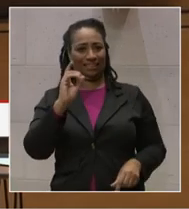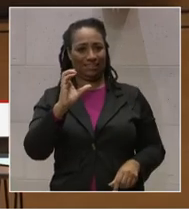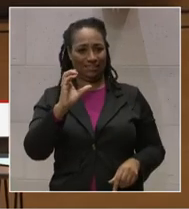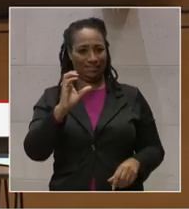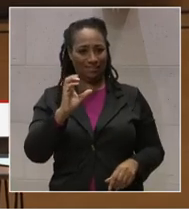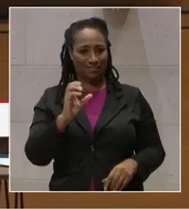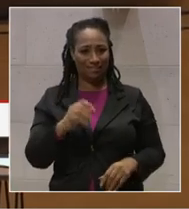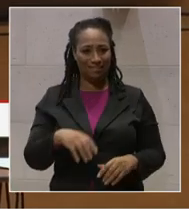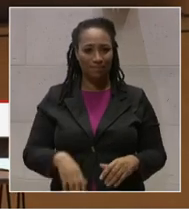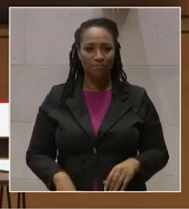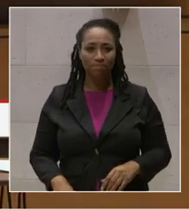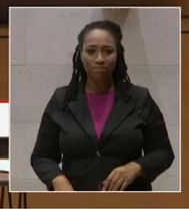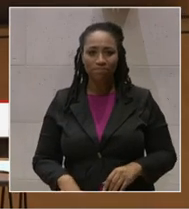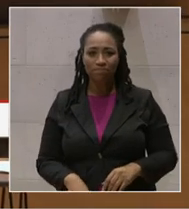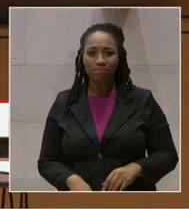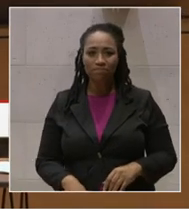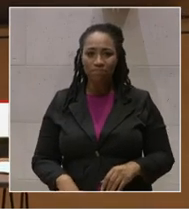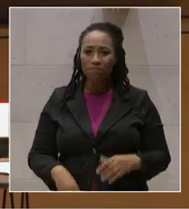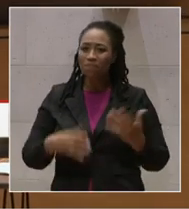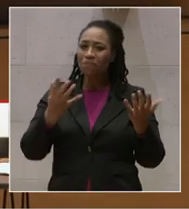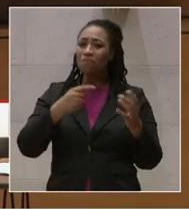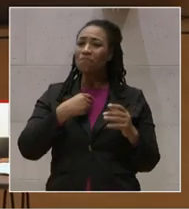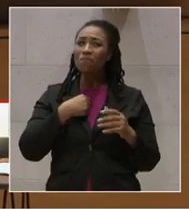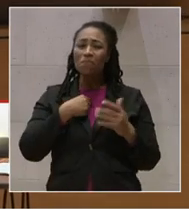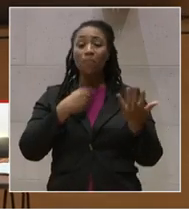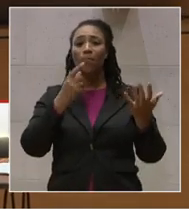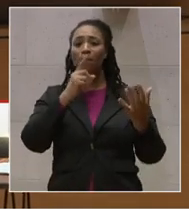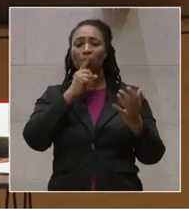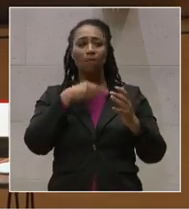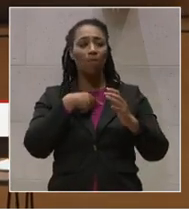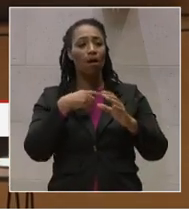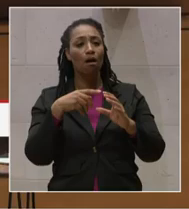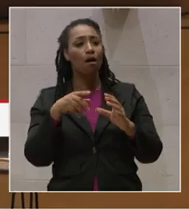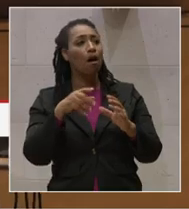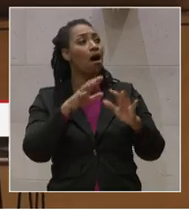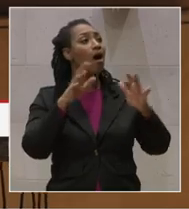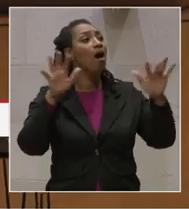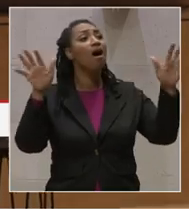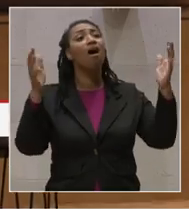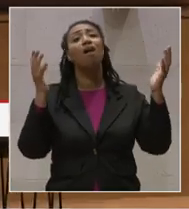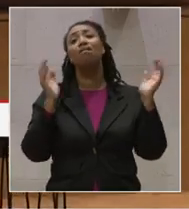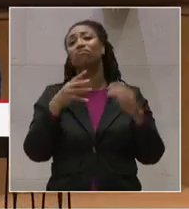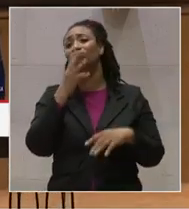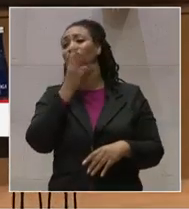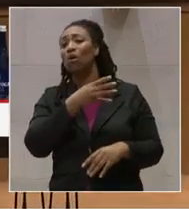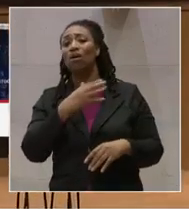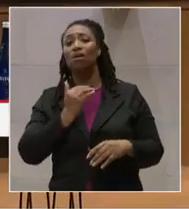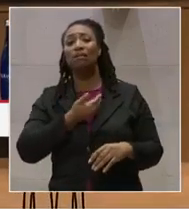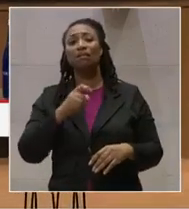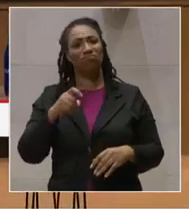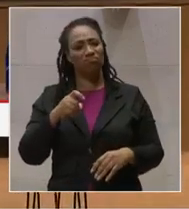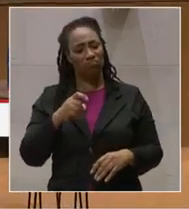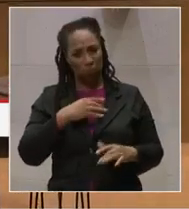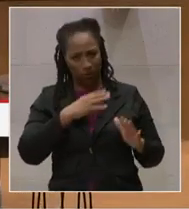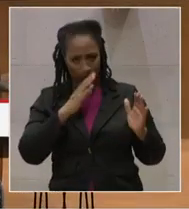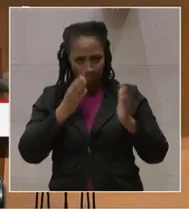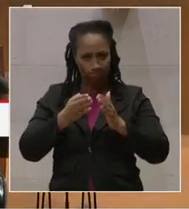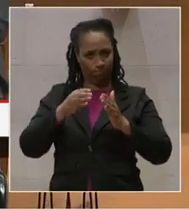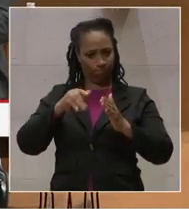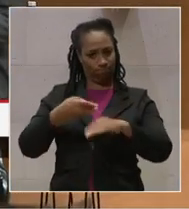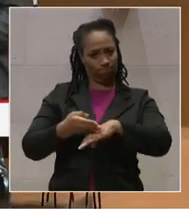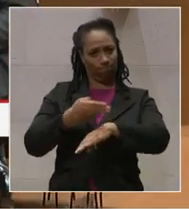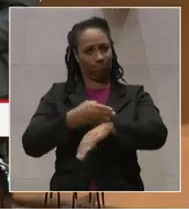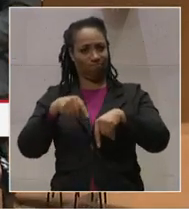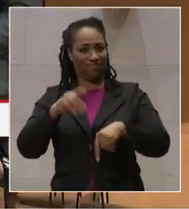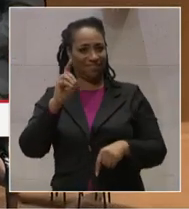continue to make sure that we have equitable housing solutions. So with that, I'll turn it over to Anita to take us through how we did it, and then